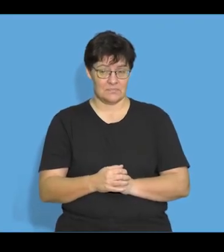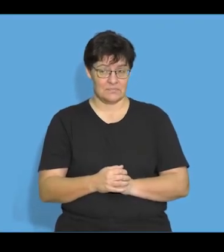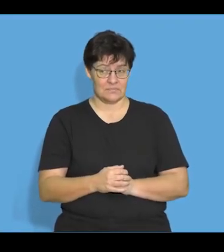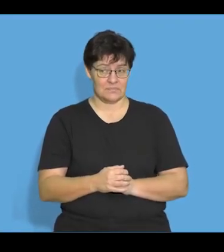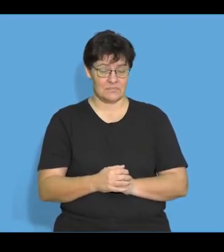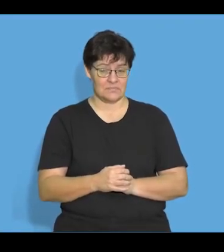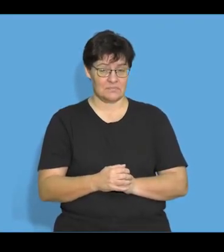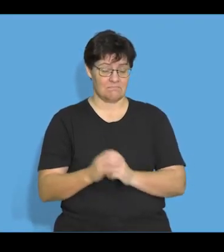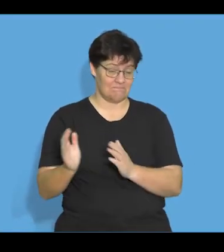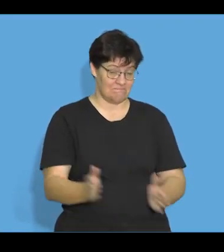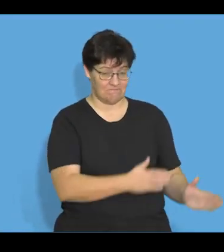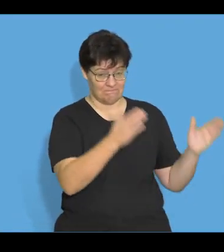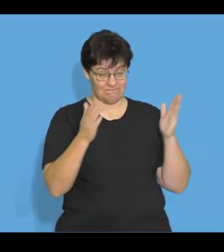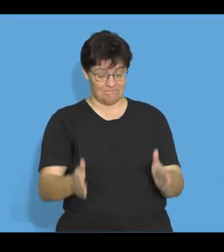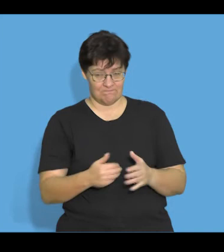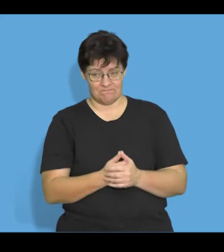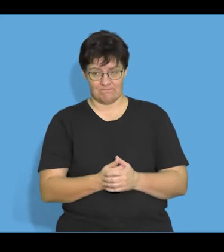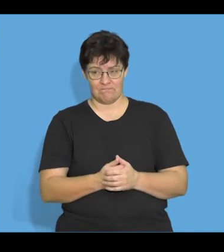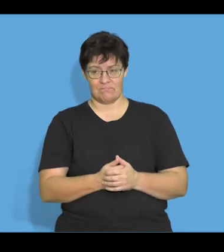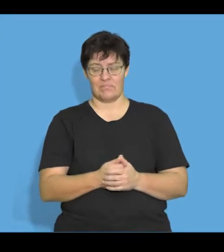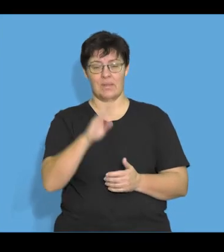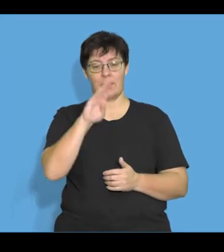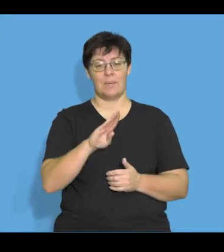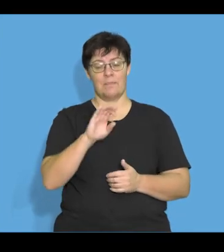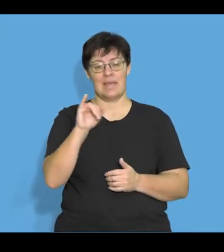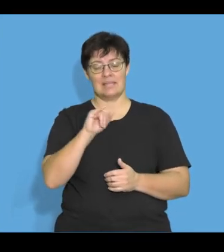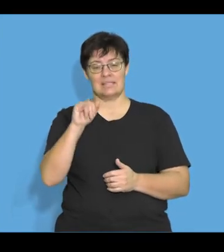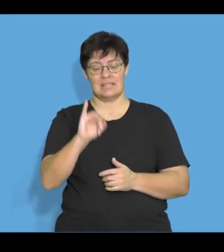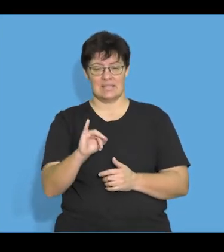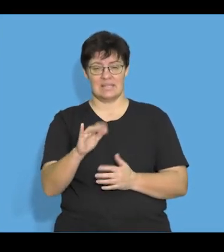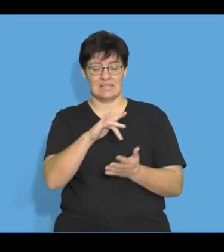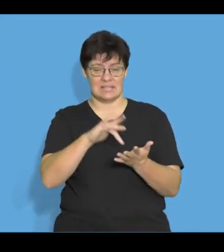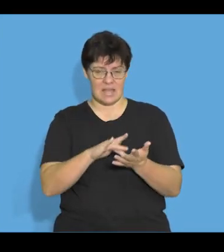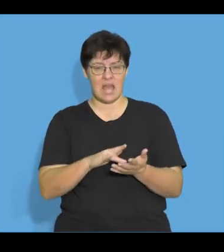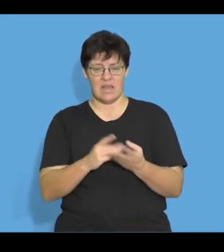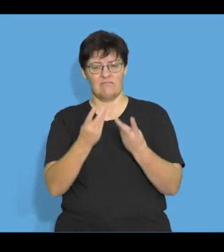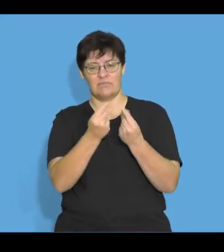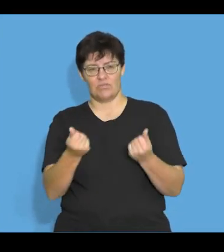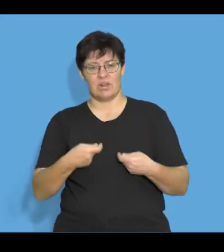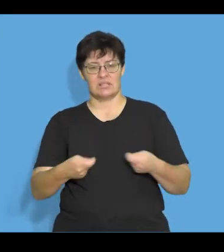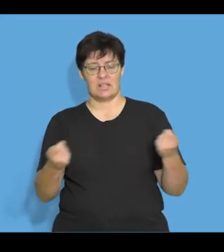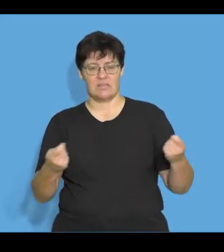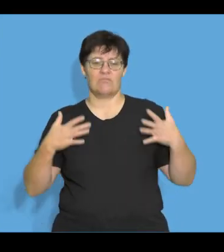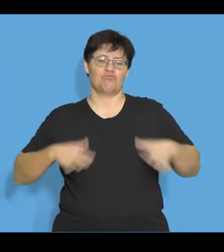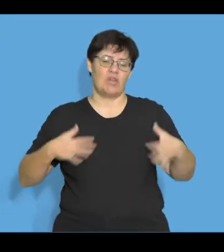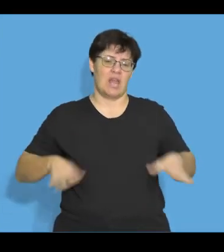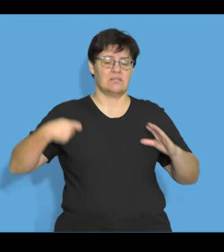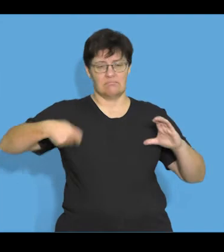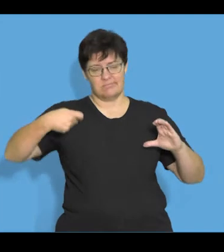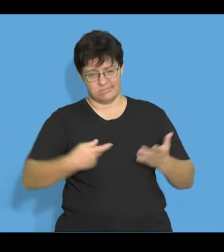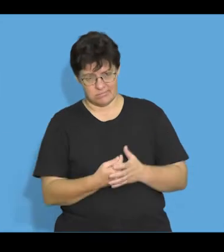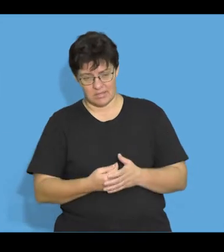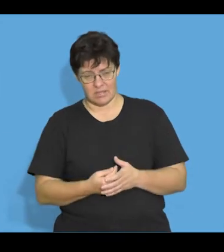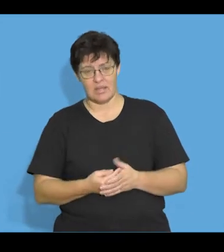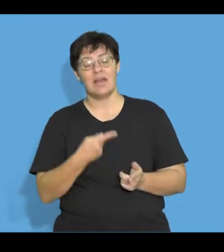Moving on, we come to Bezi's Center, which sells fabric and dressmaking products and uses the periodic